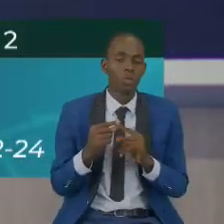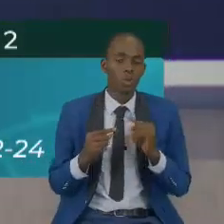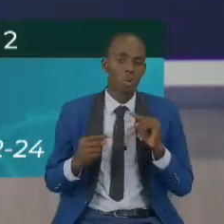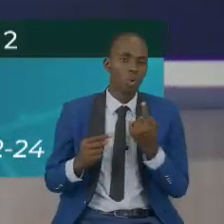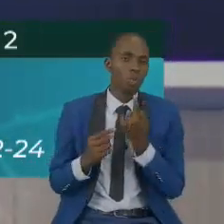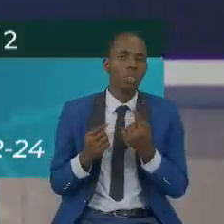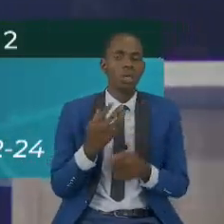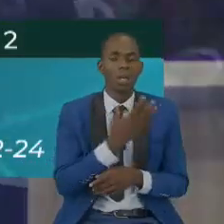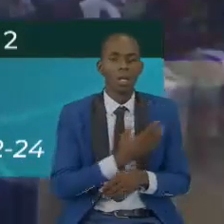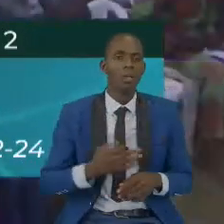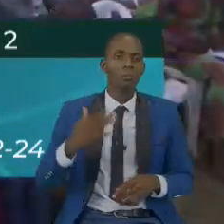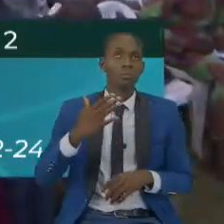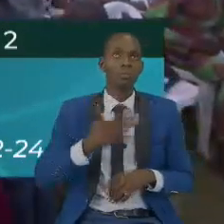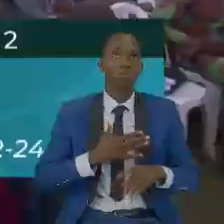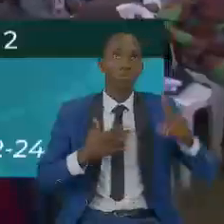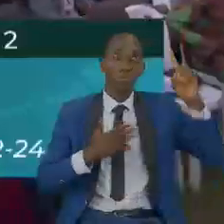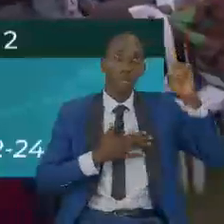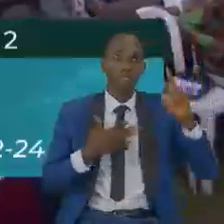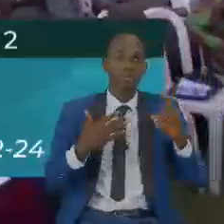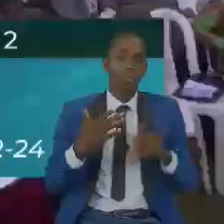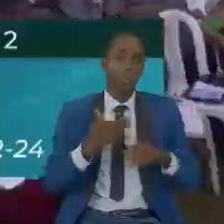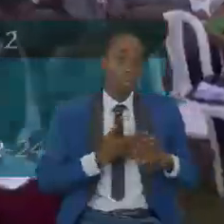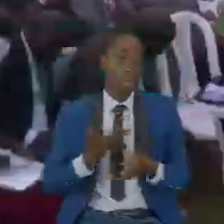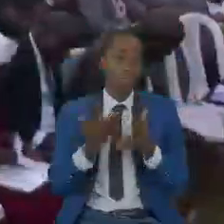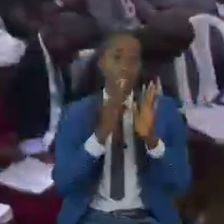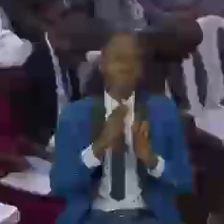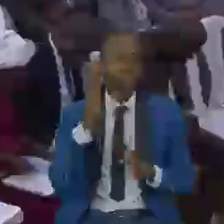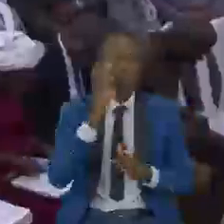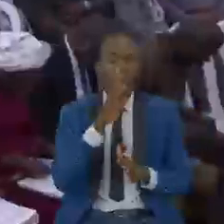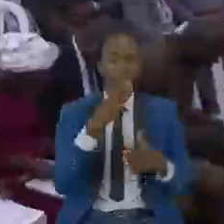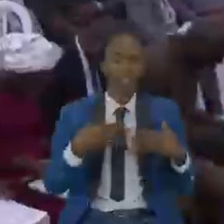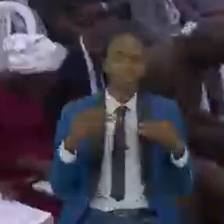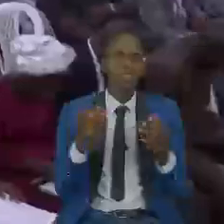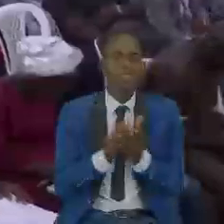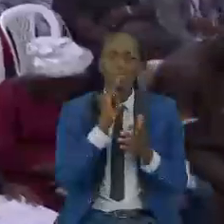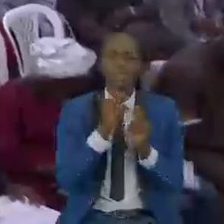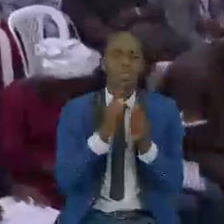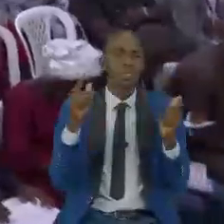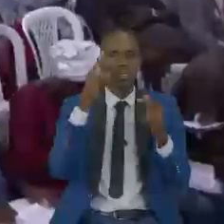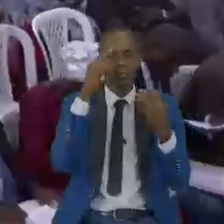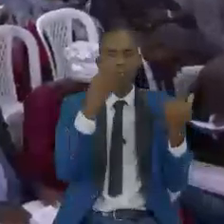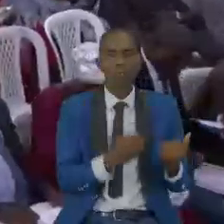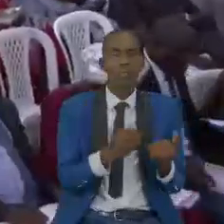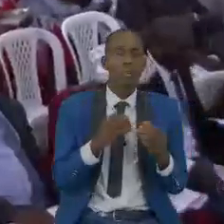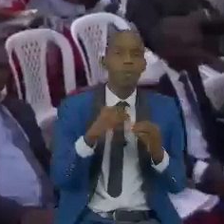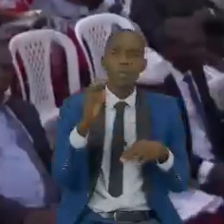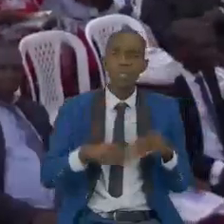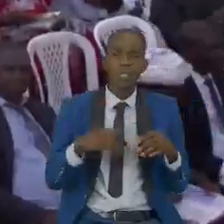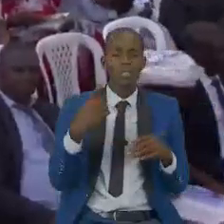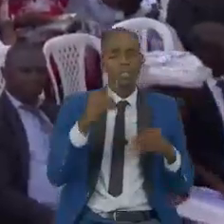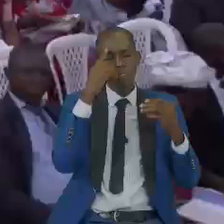servant shall be healed. That was surpassing faith. More than the faith the Israelites had in